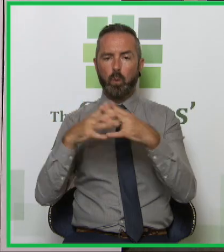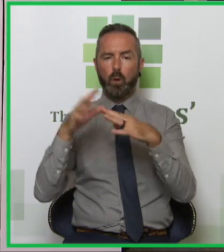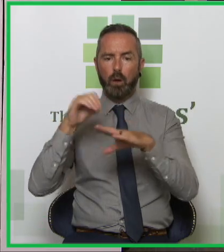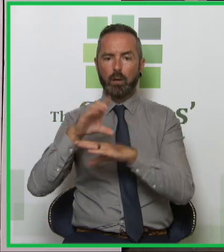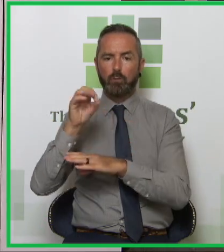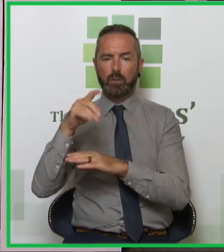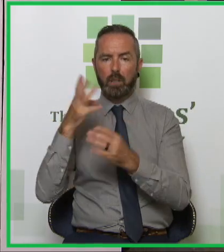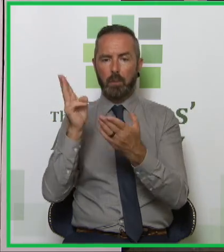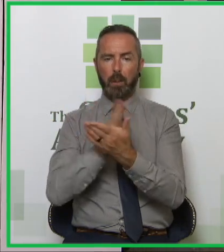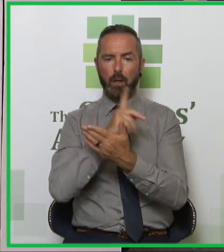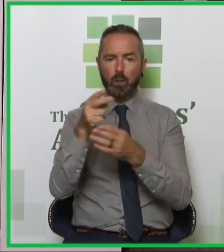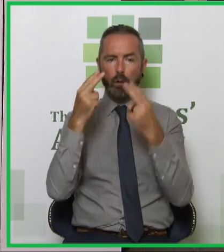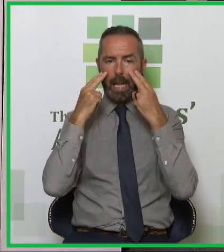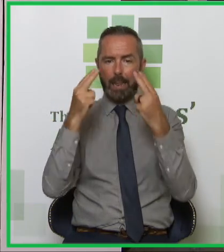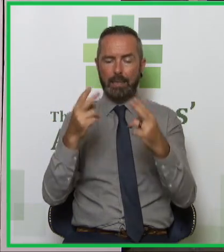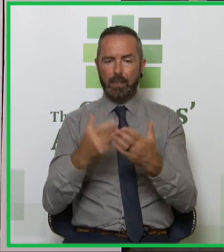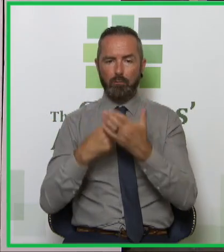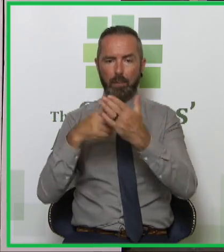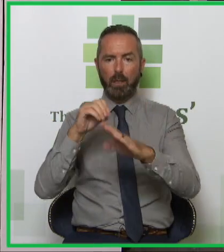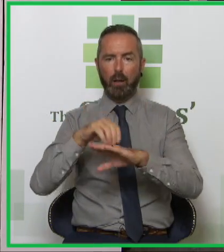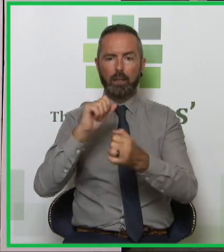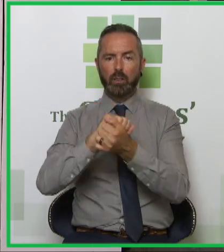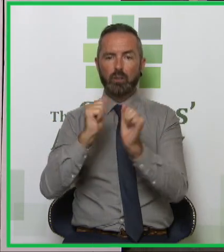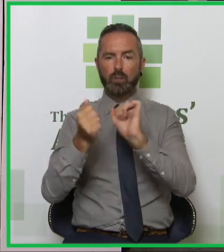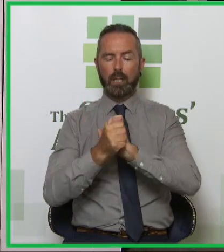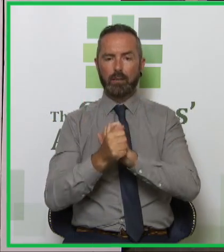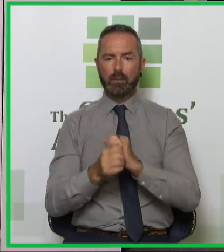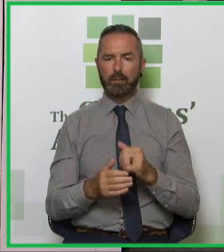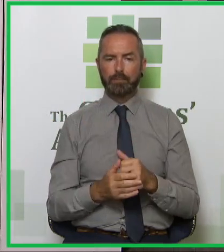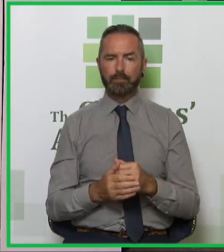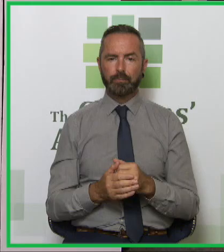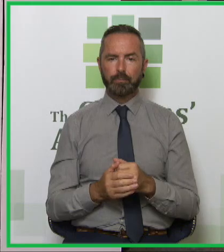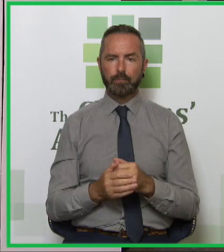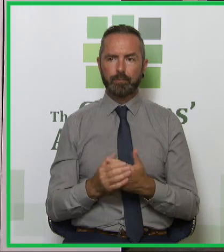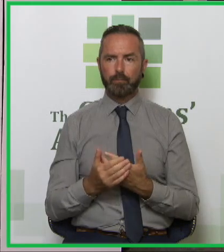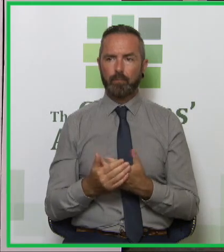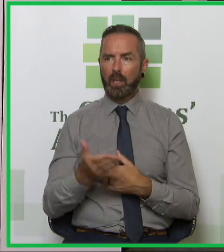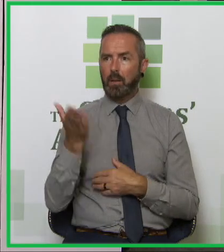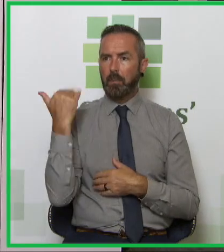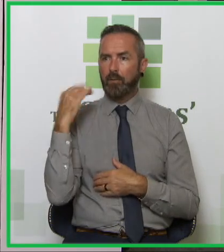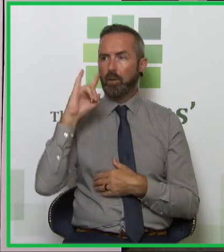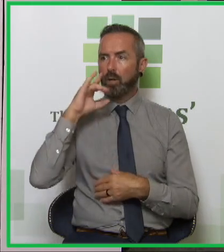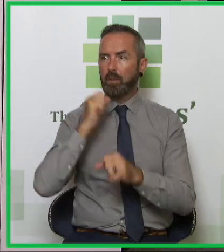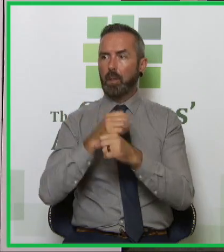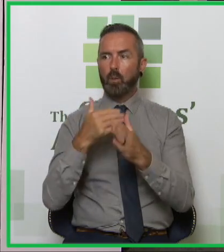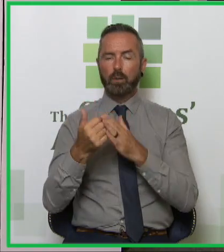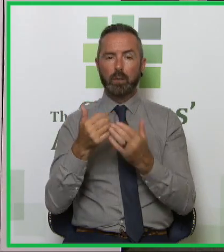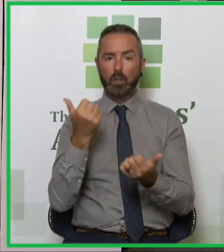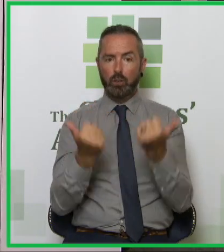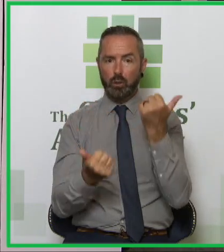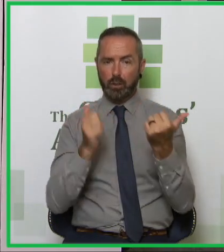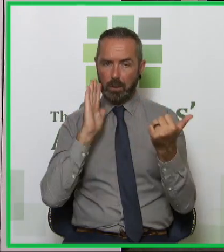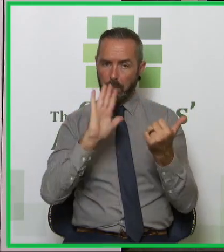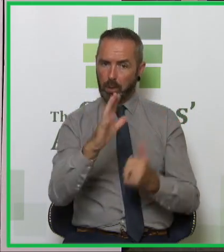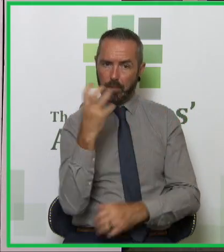holistic recommendations on change. And you heard last time that justice has to be cruel, that it